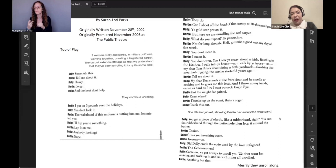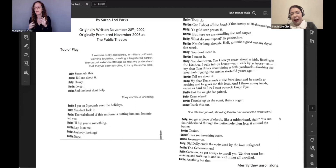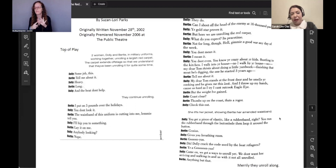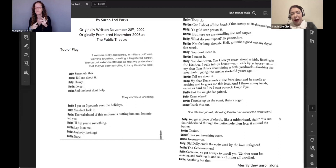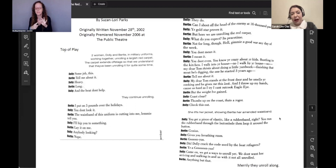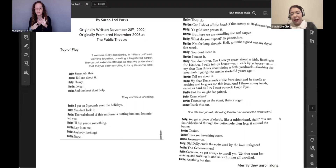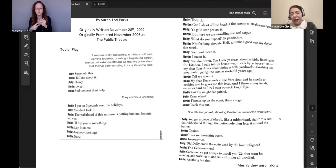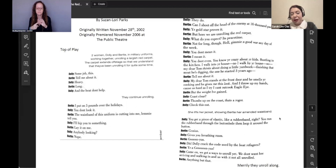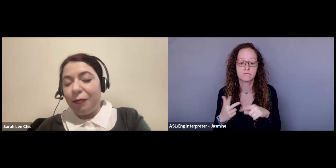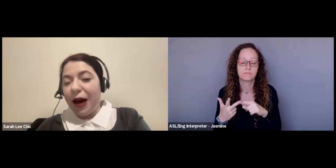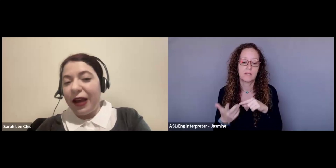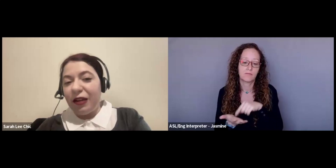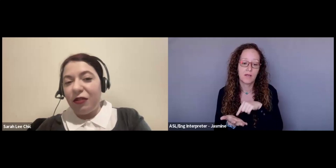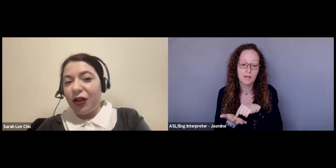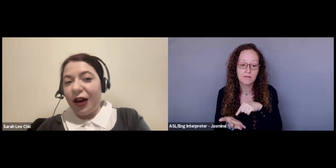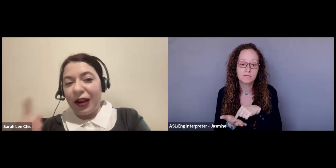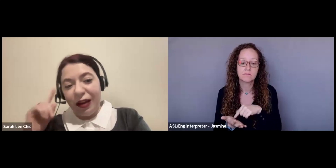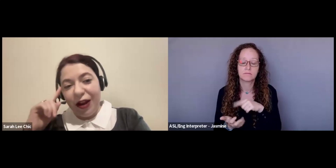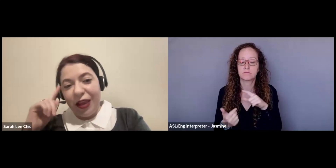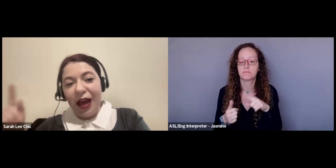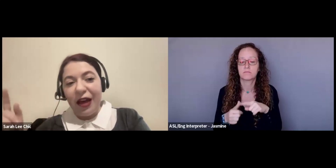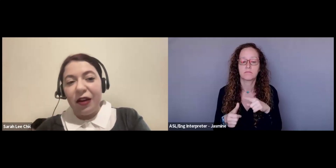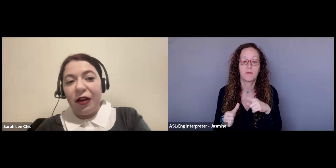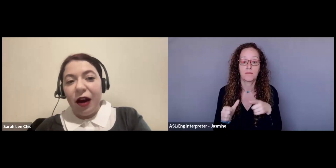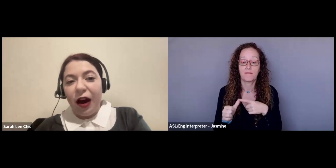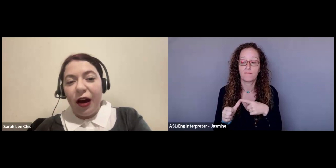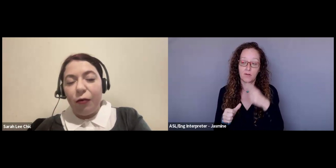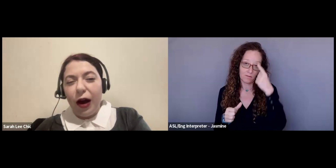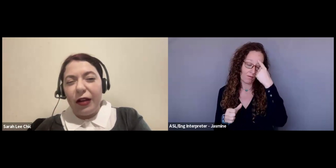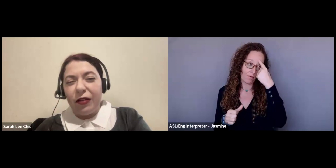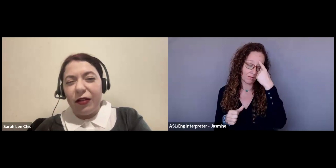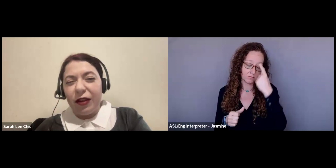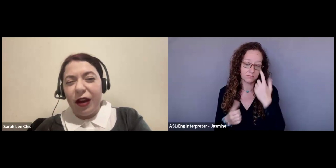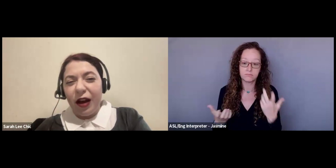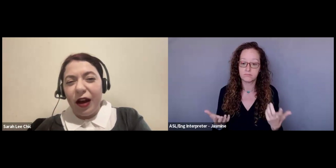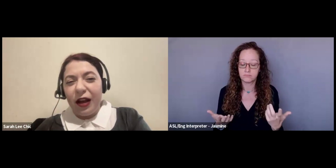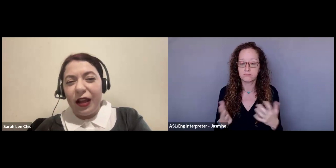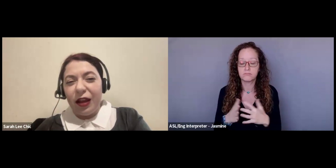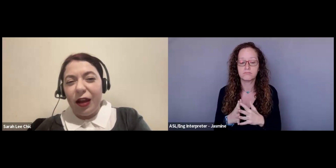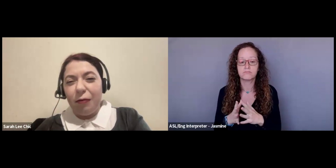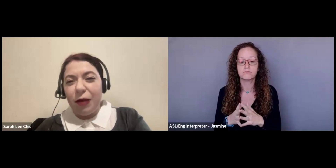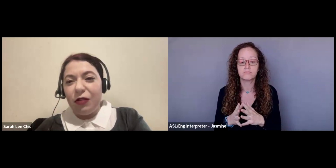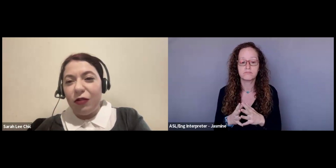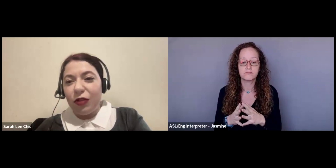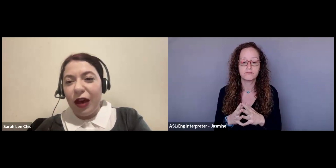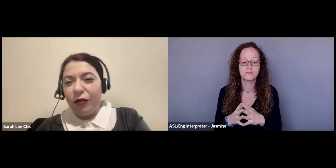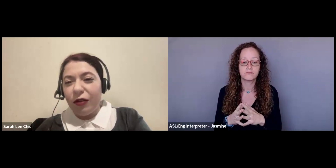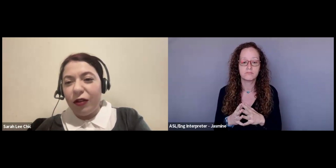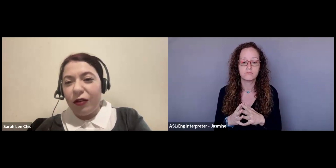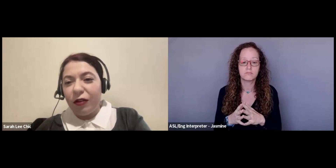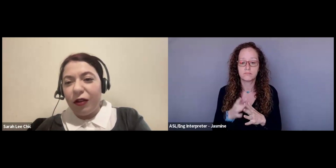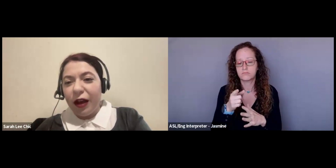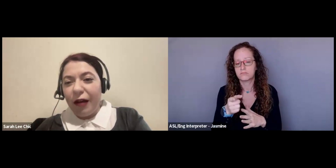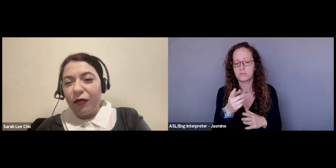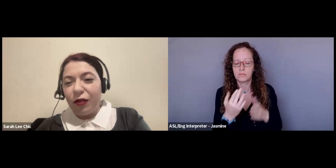Afghanistan, Iraq, my initial thought hearing that was in the mid